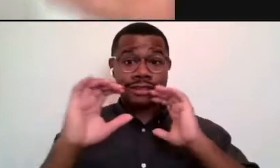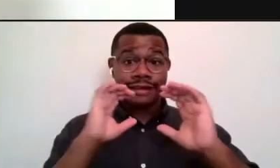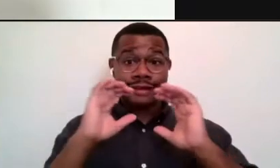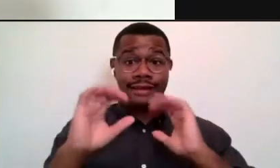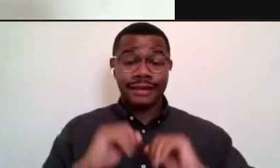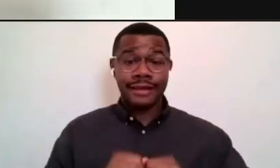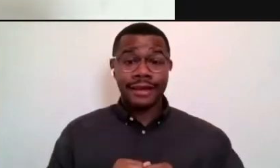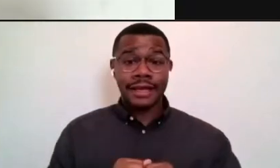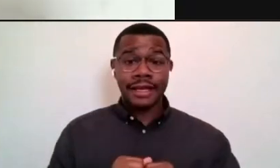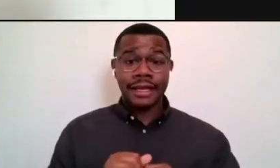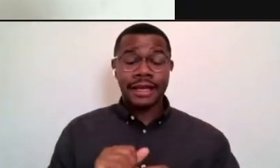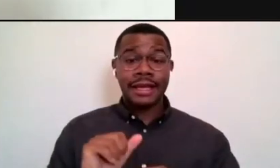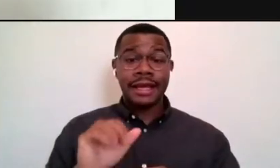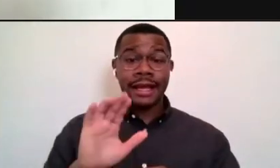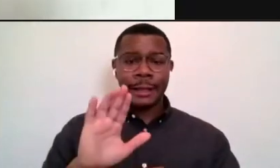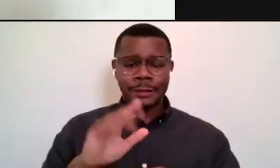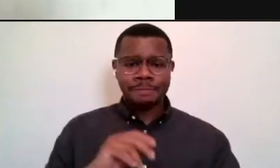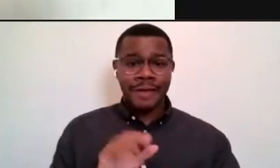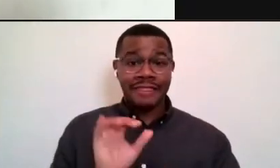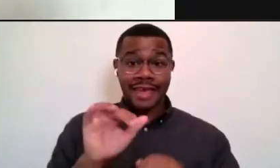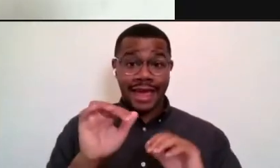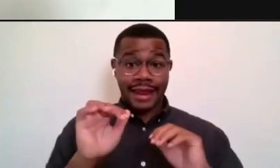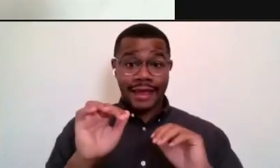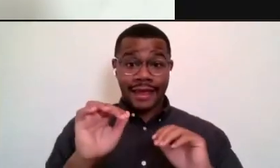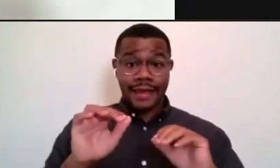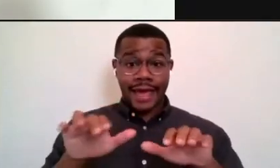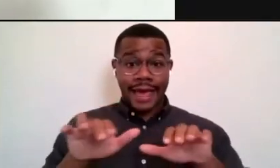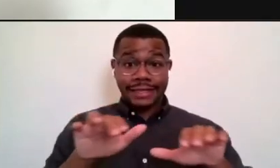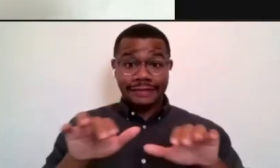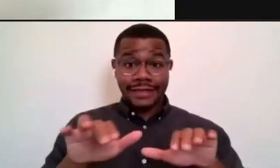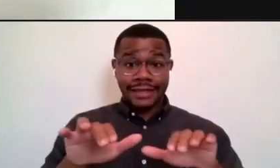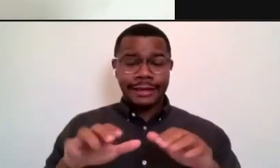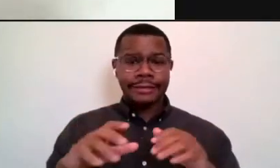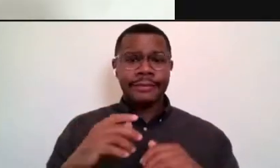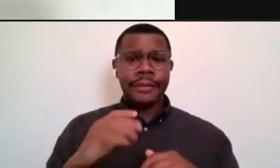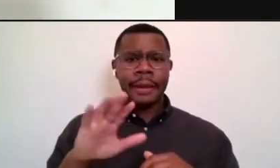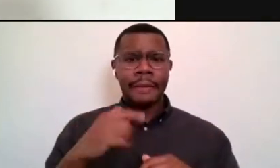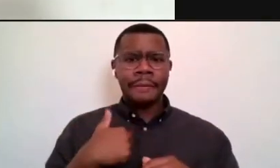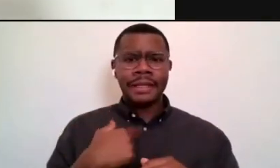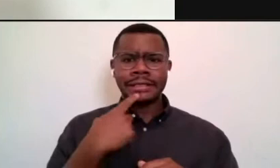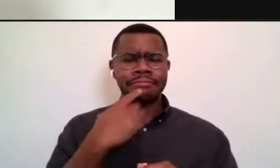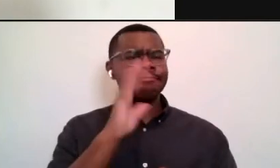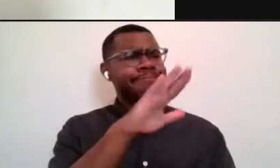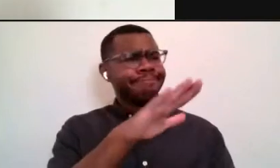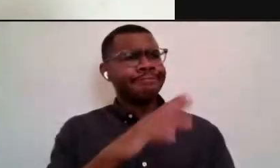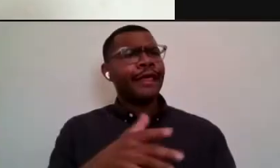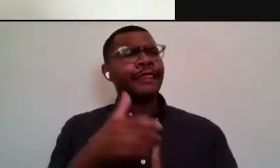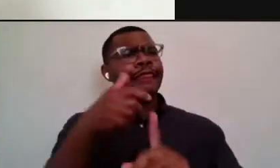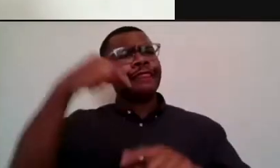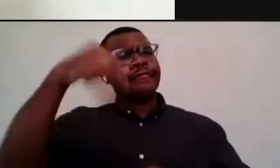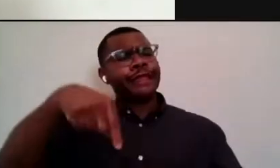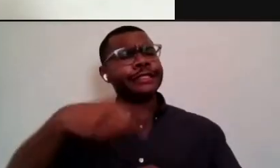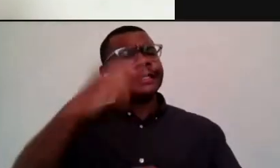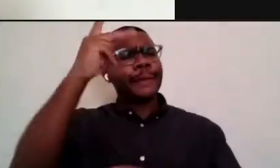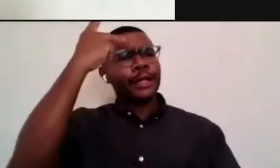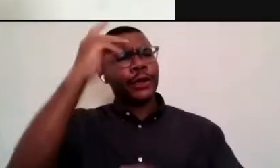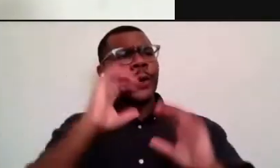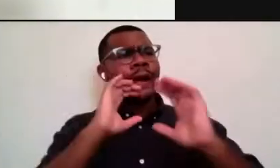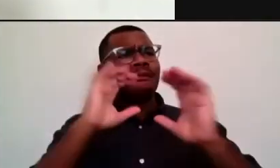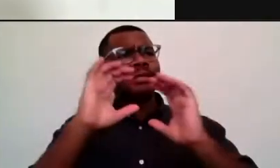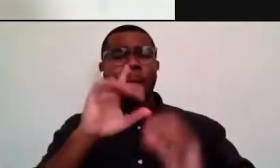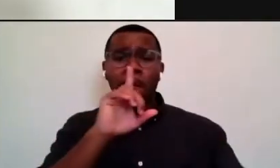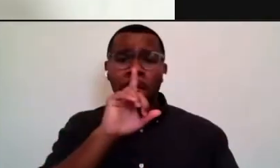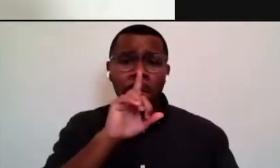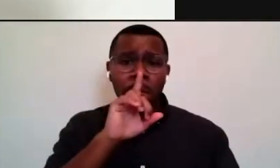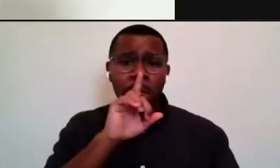political conversation. You just want to, at some point, maybe note it. But you figure out, like, okay, what's the map? And